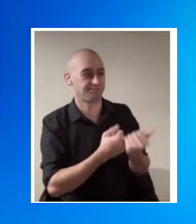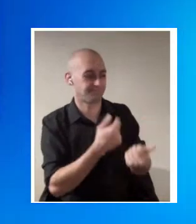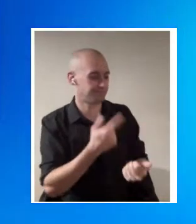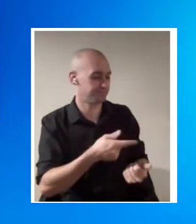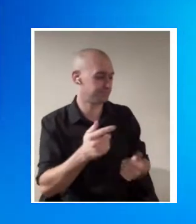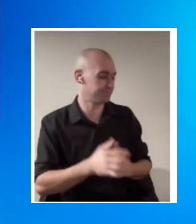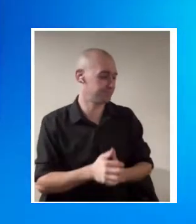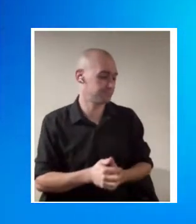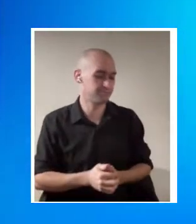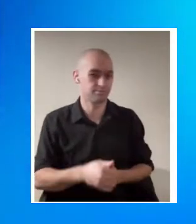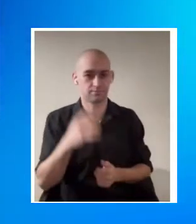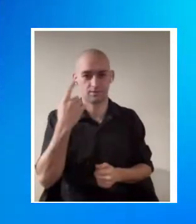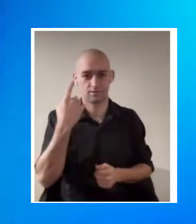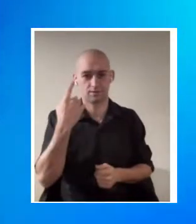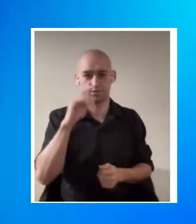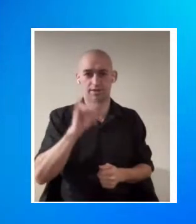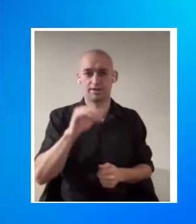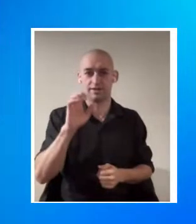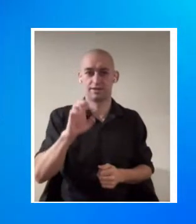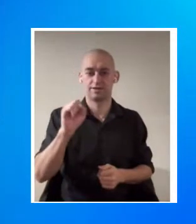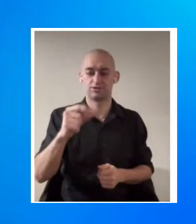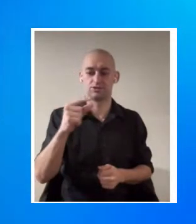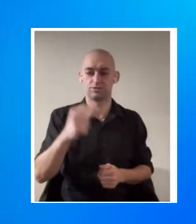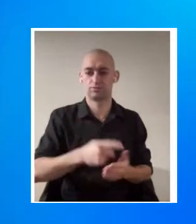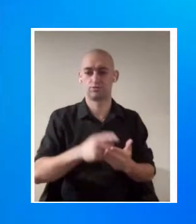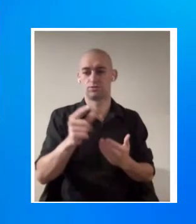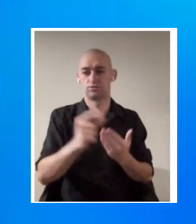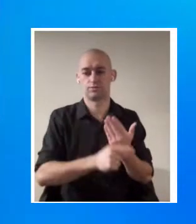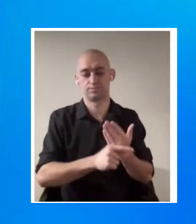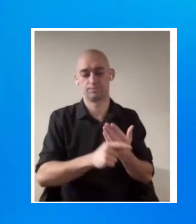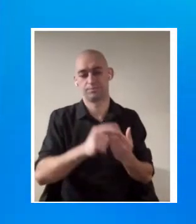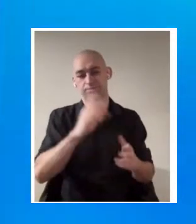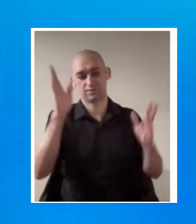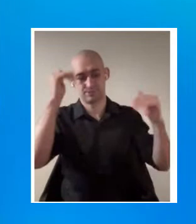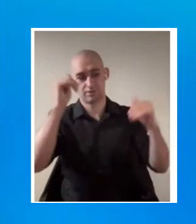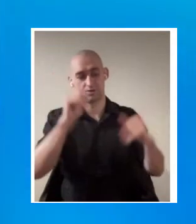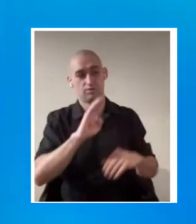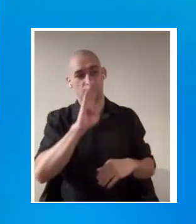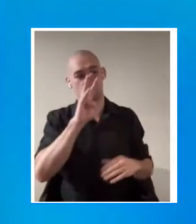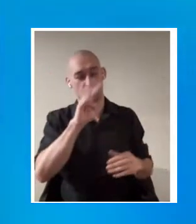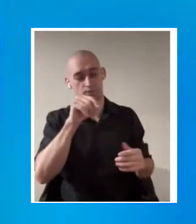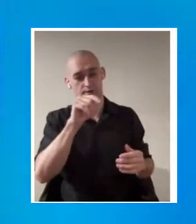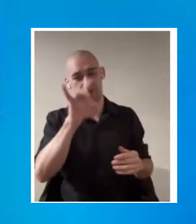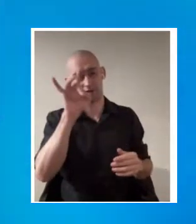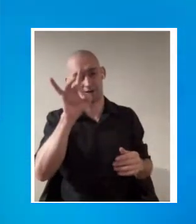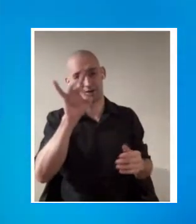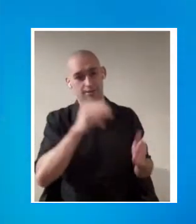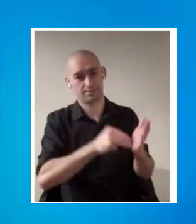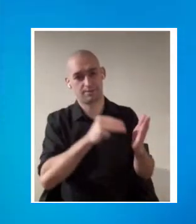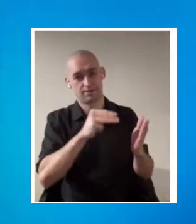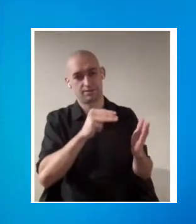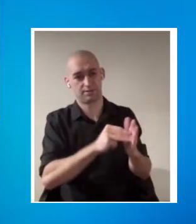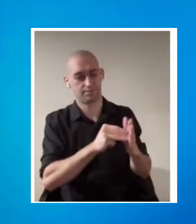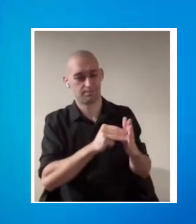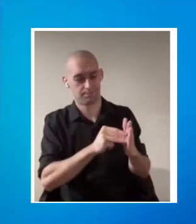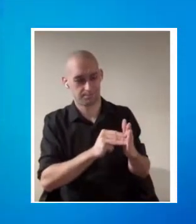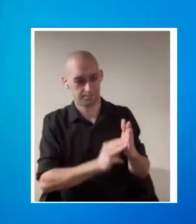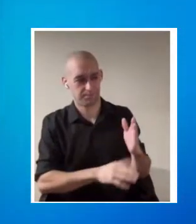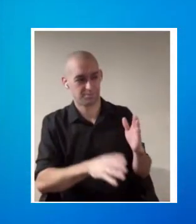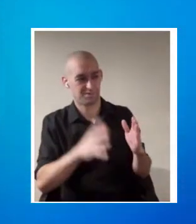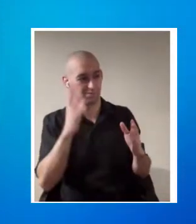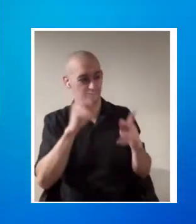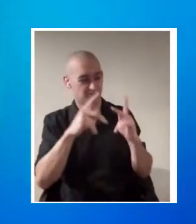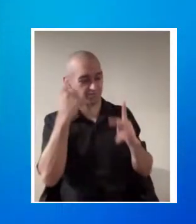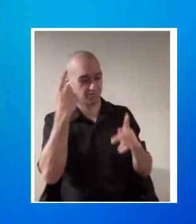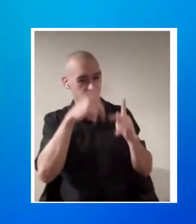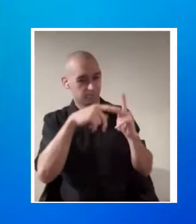For the ESG program, we anticipate $1.8 million to primarily assist those experiencing housing crisis